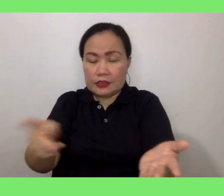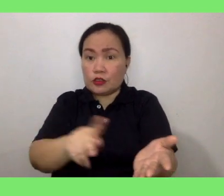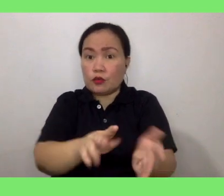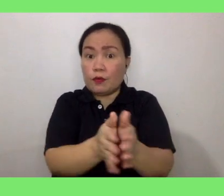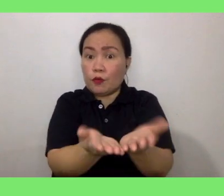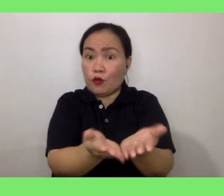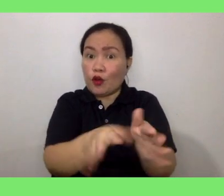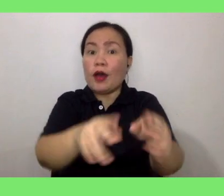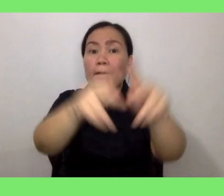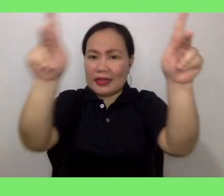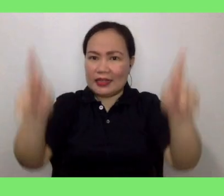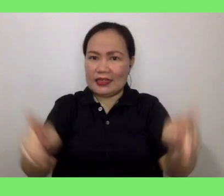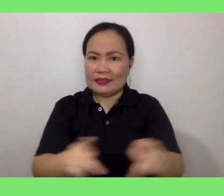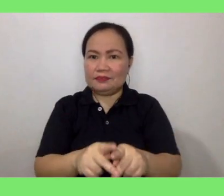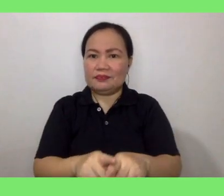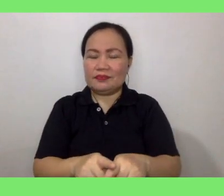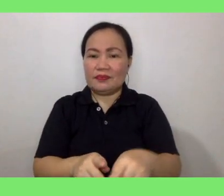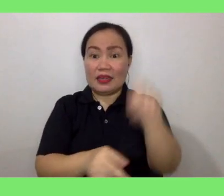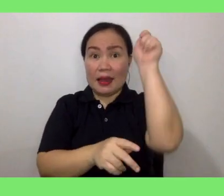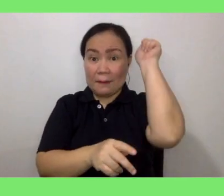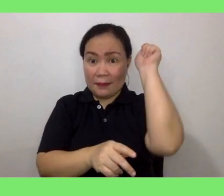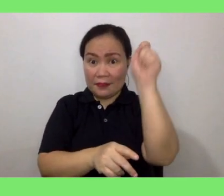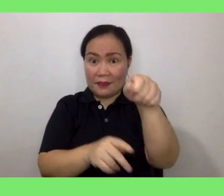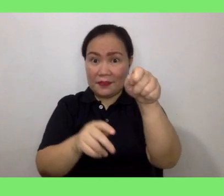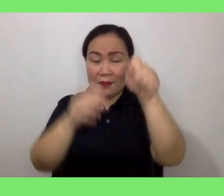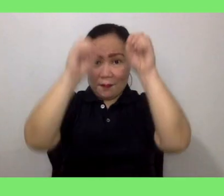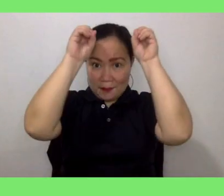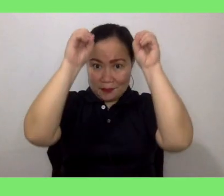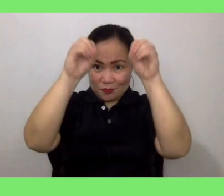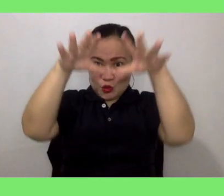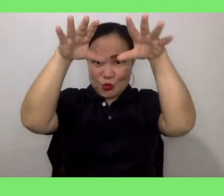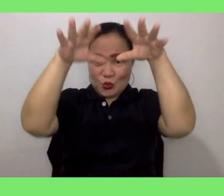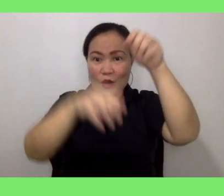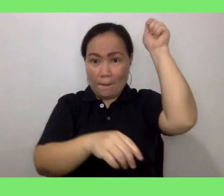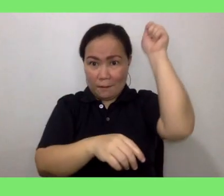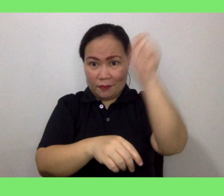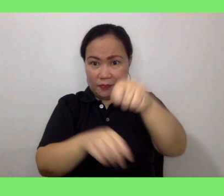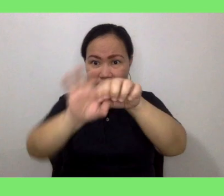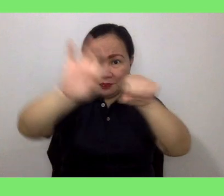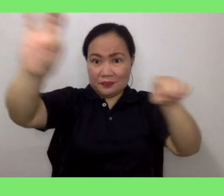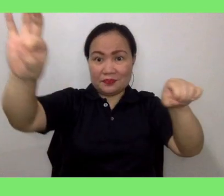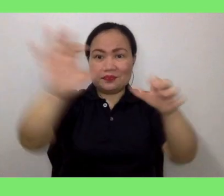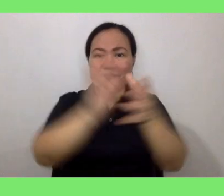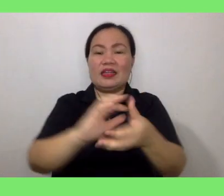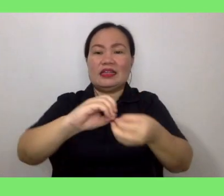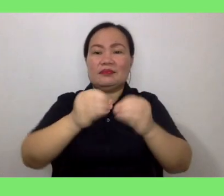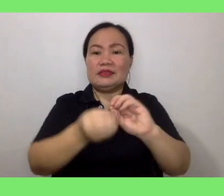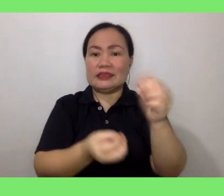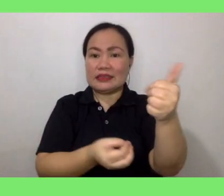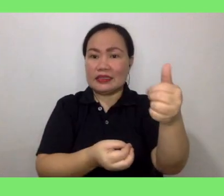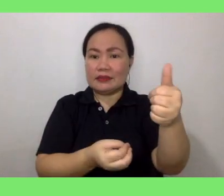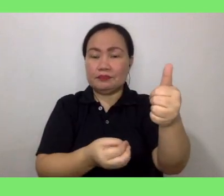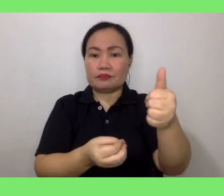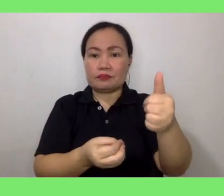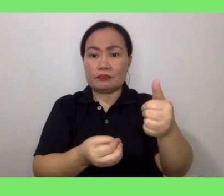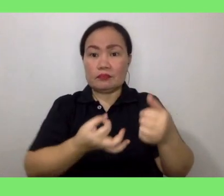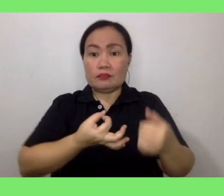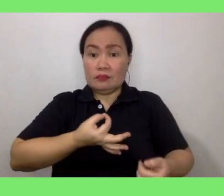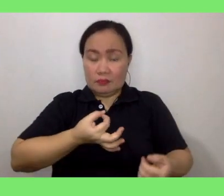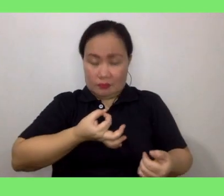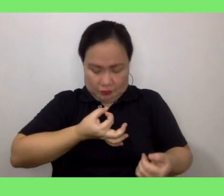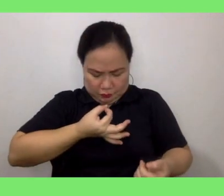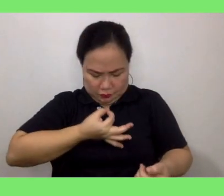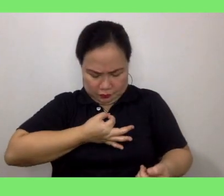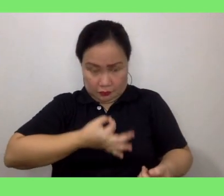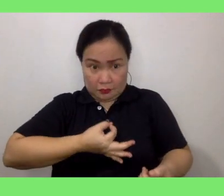plane. A magic wand. Okay, that is a line. A button. So, button is, ano tawag